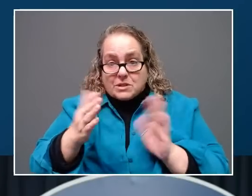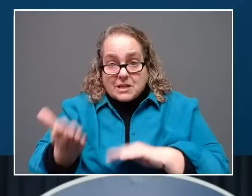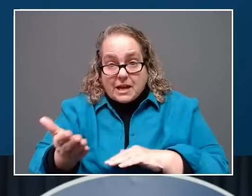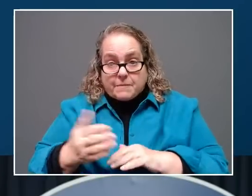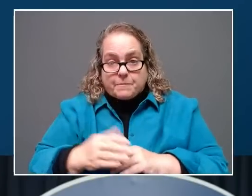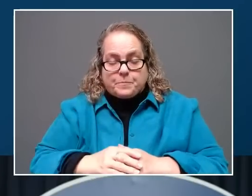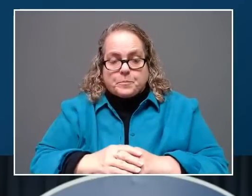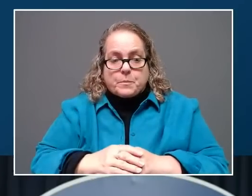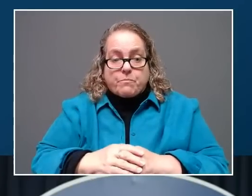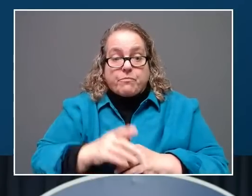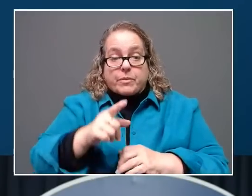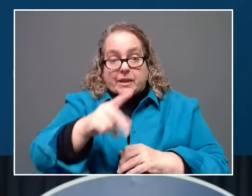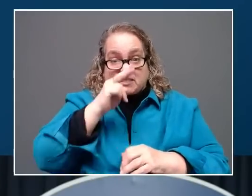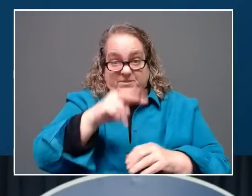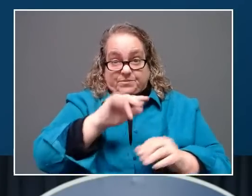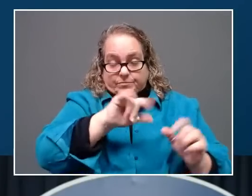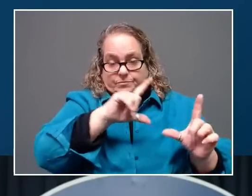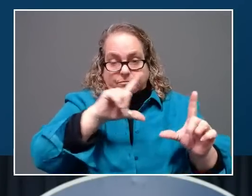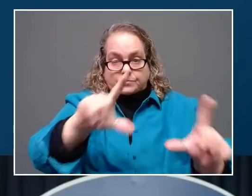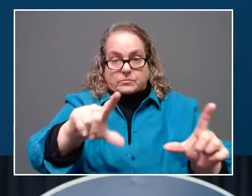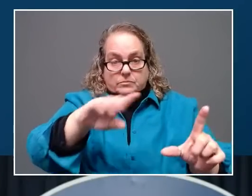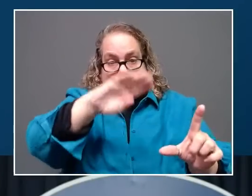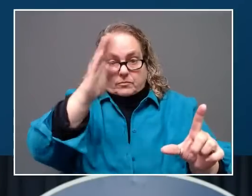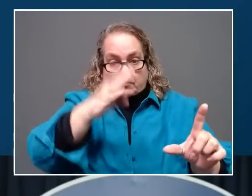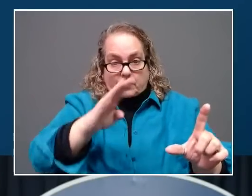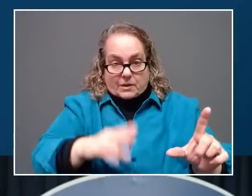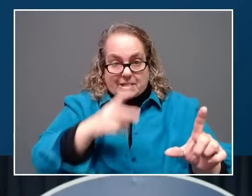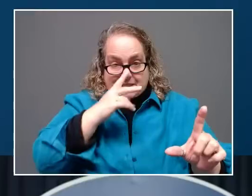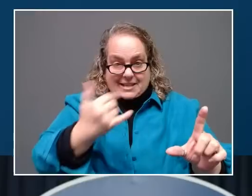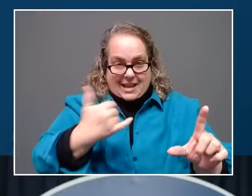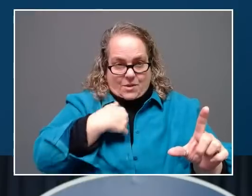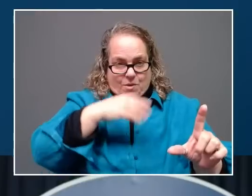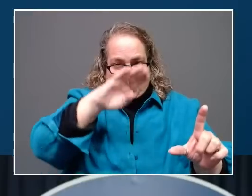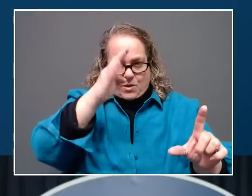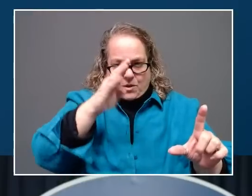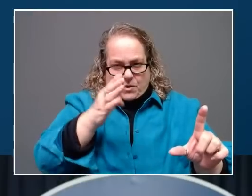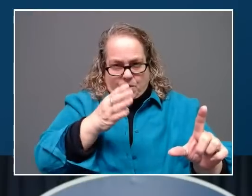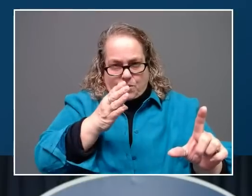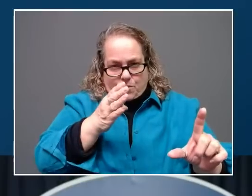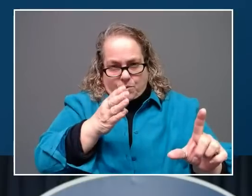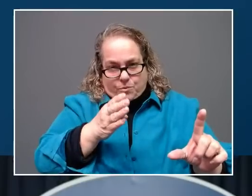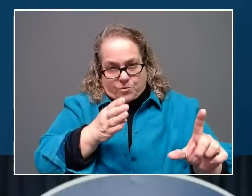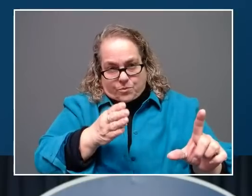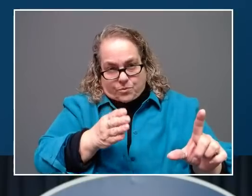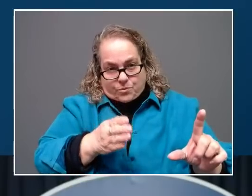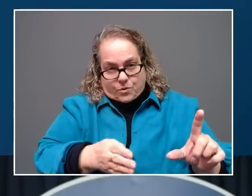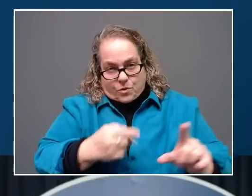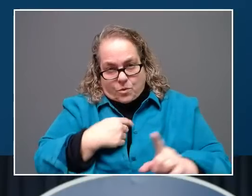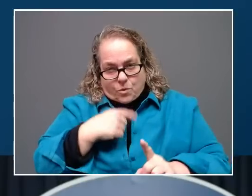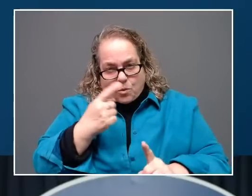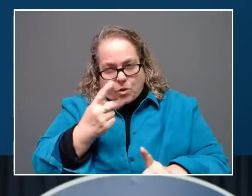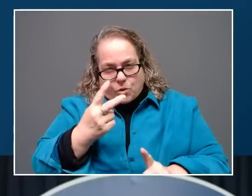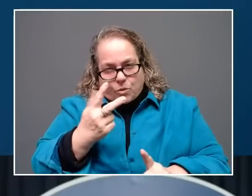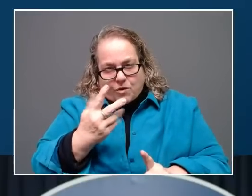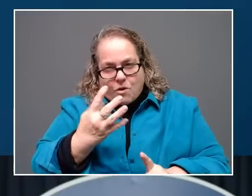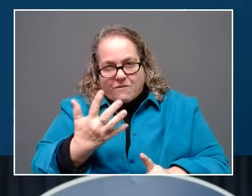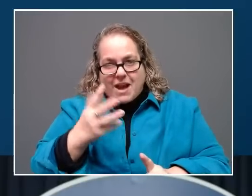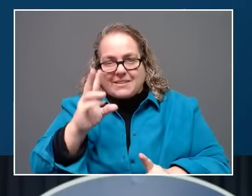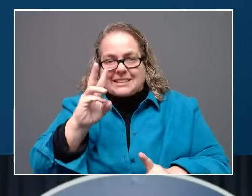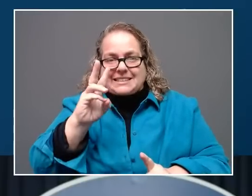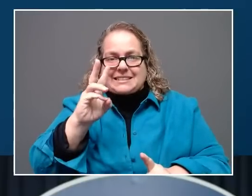stair-stepper chart. And we are now 1, 2, 3, 4, 5, 6, 7 straight